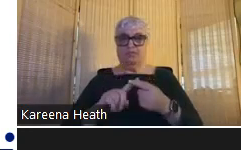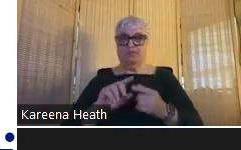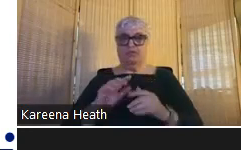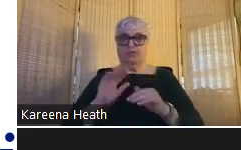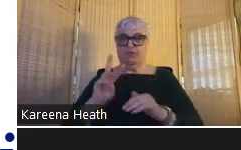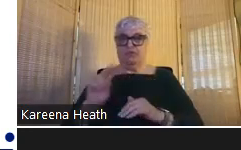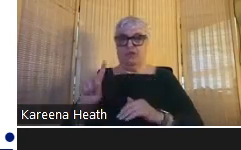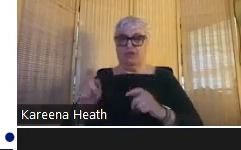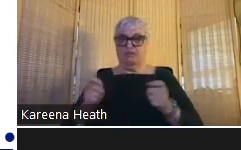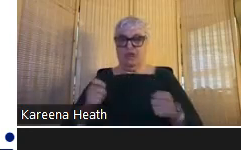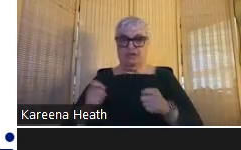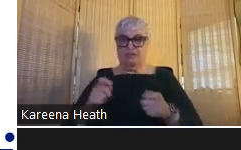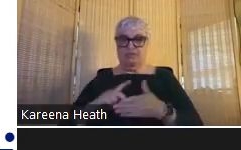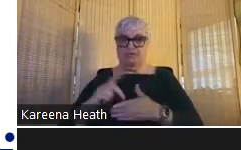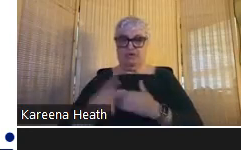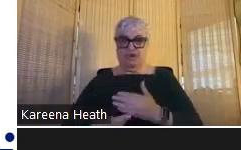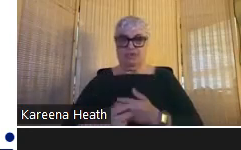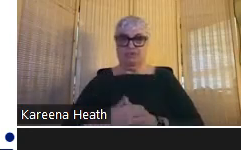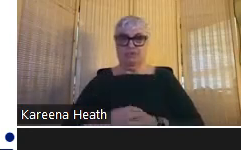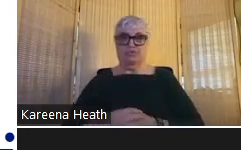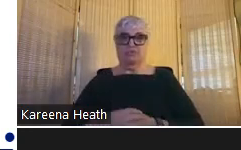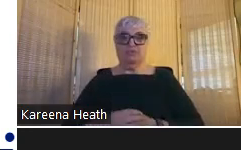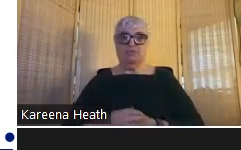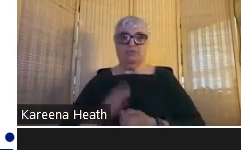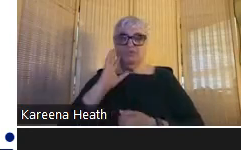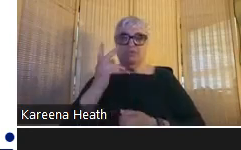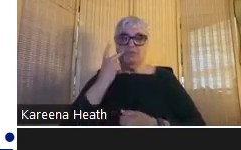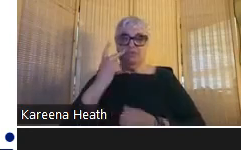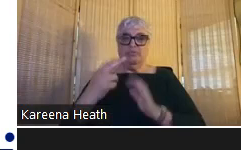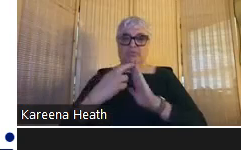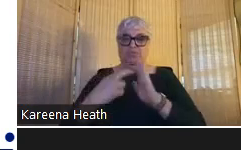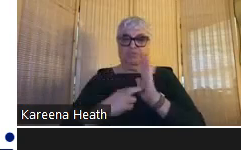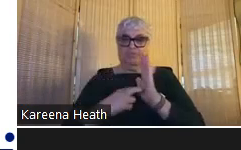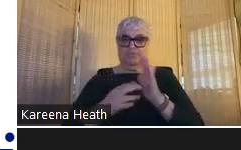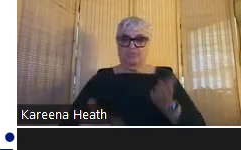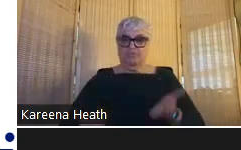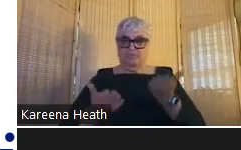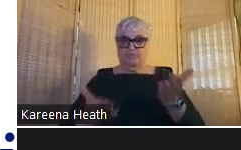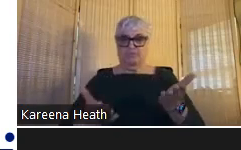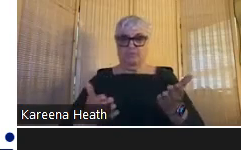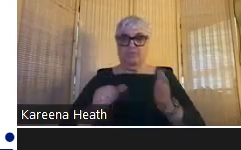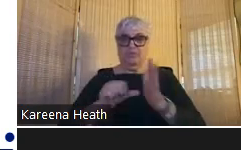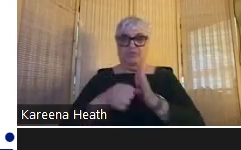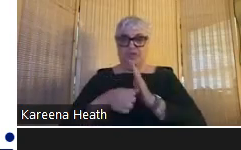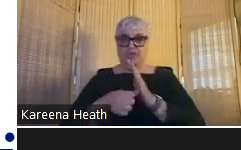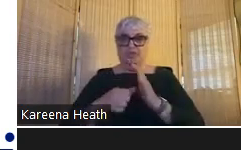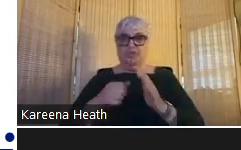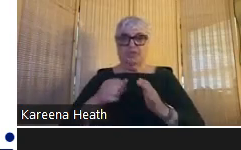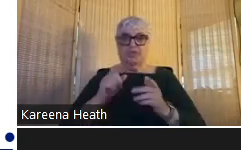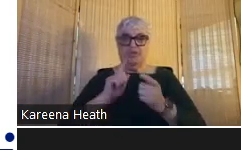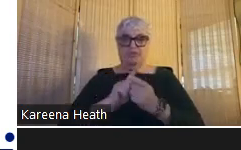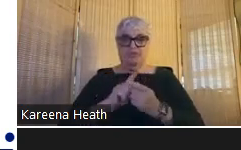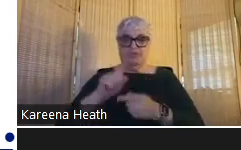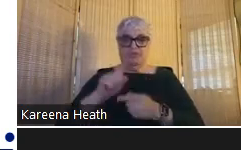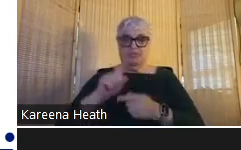withdrawal management programs. You'll see that the rules that we're proposing really emphasize meeting of the individual's identified